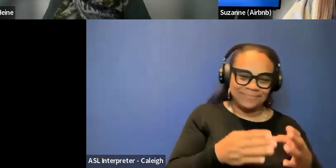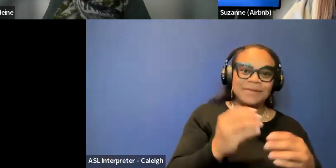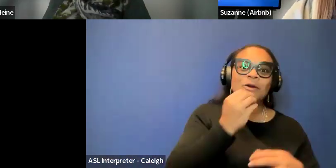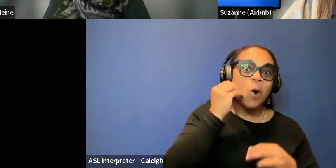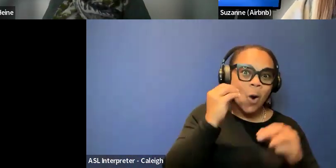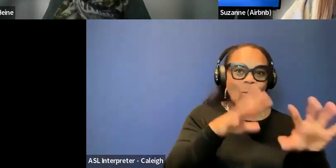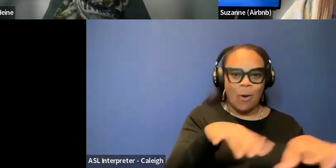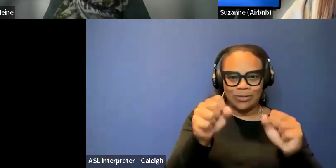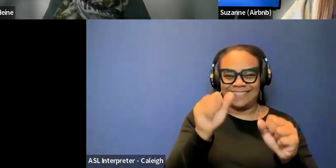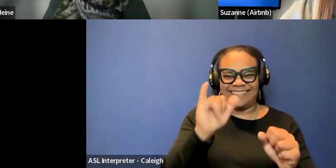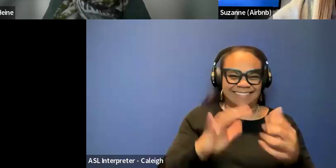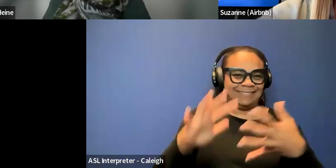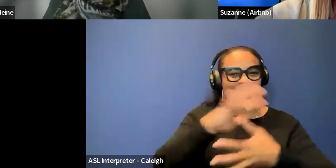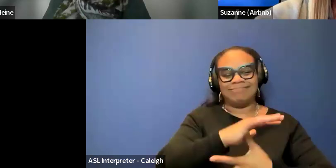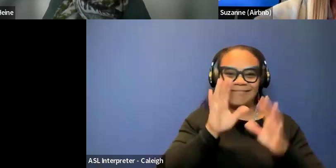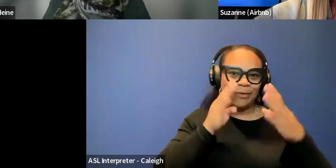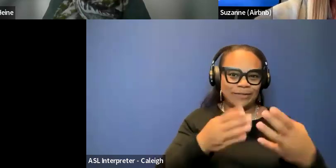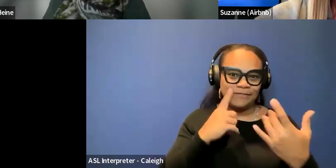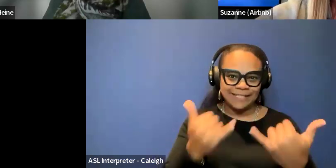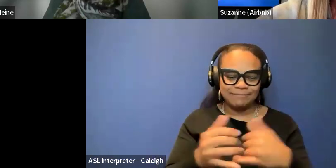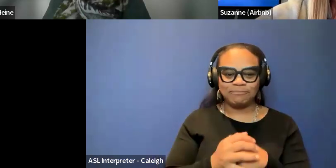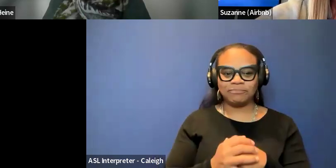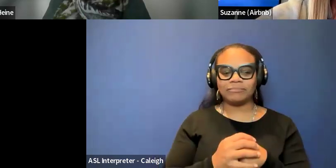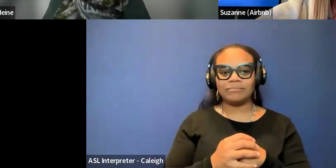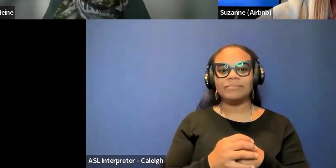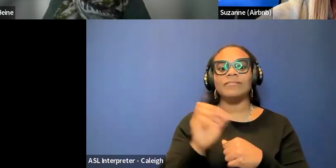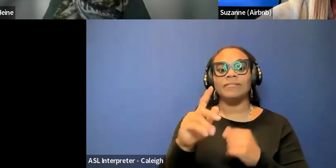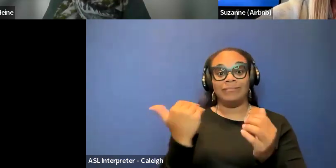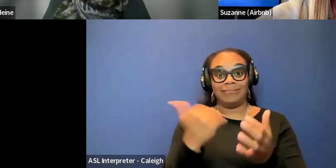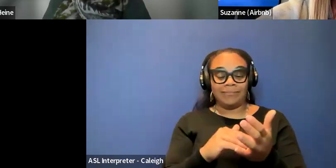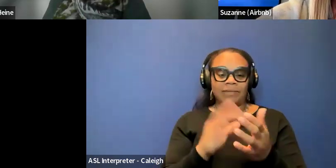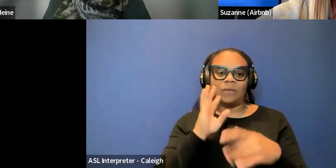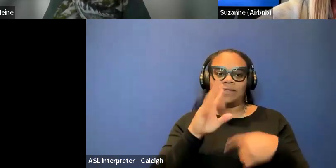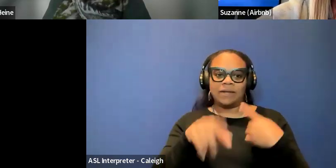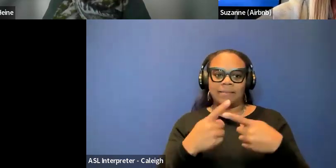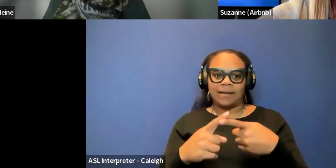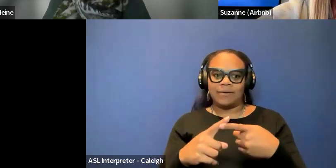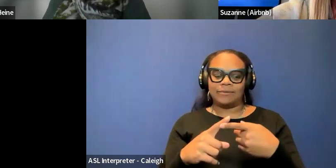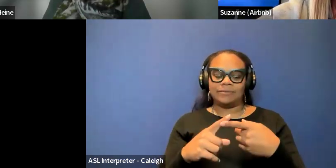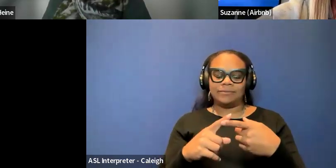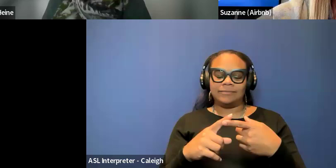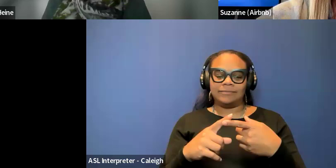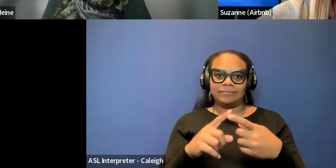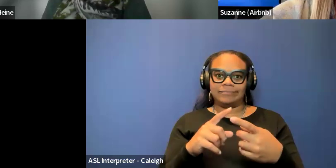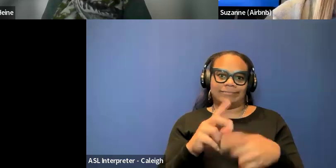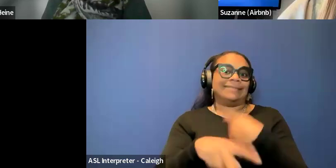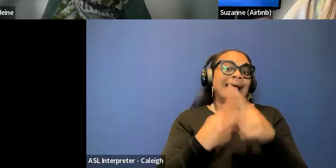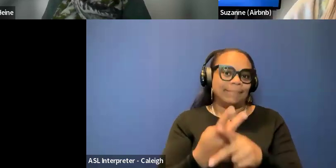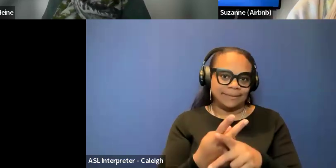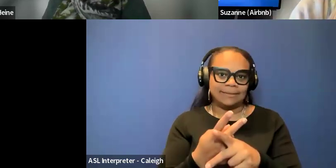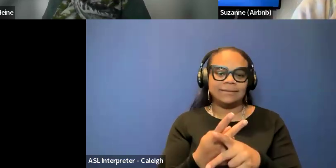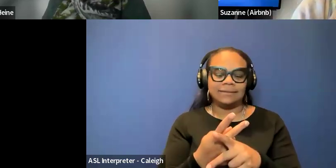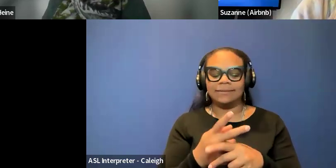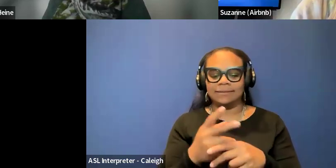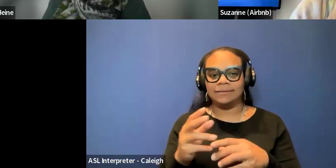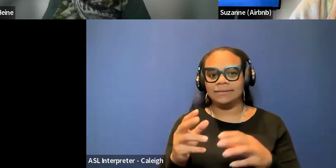is our focus, and start again by talking a little bit about the types of hosting. So, and